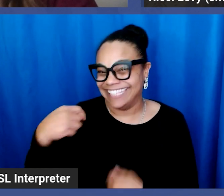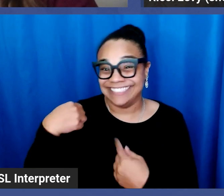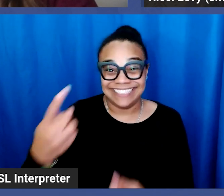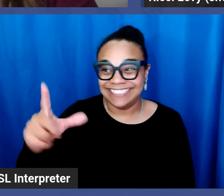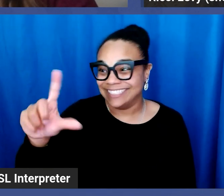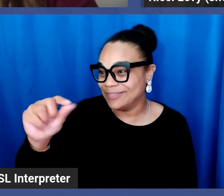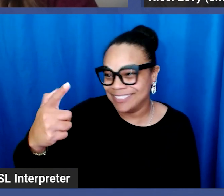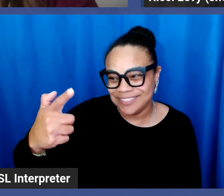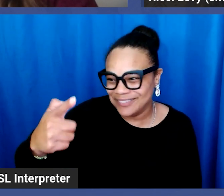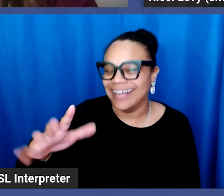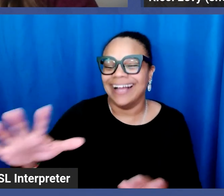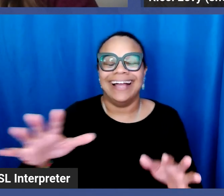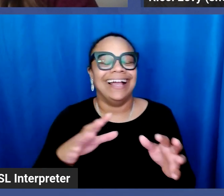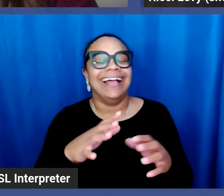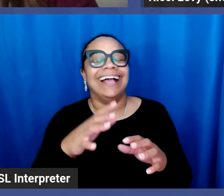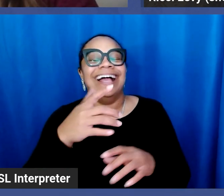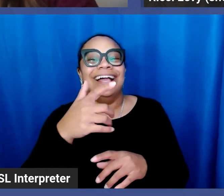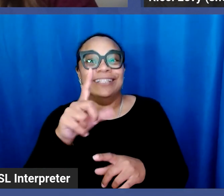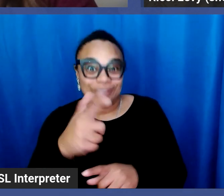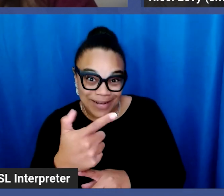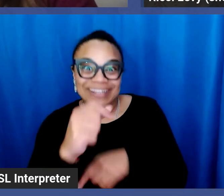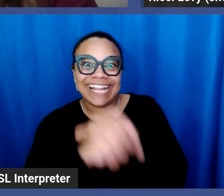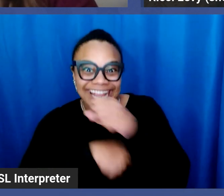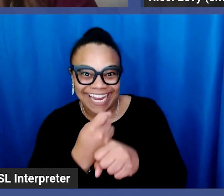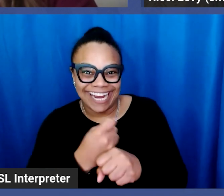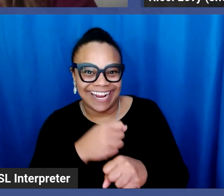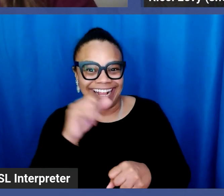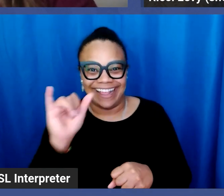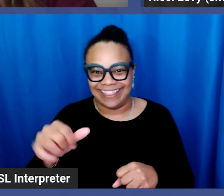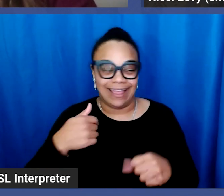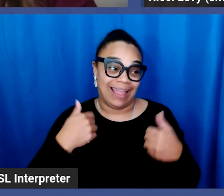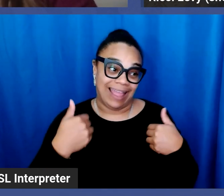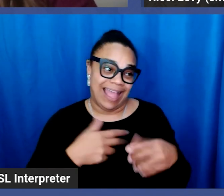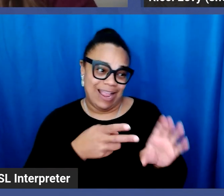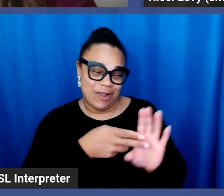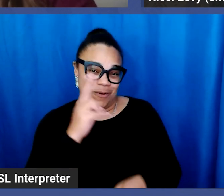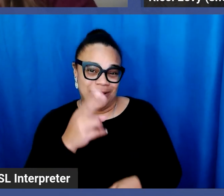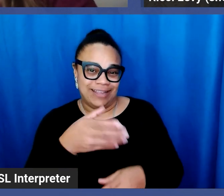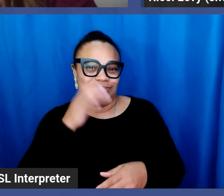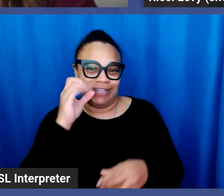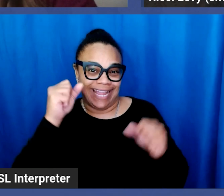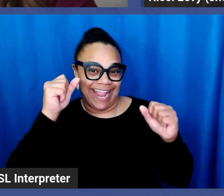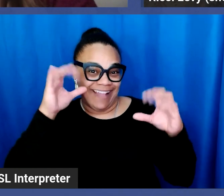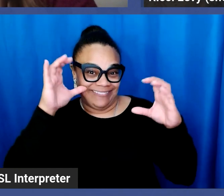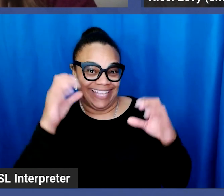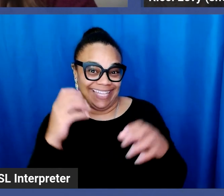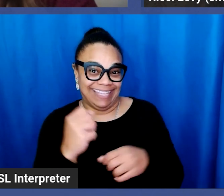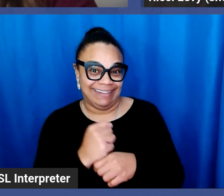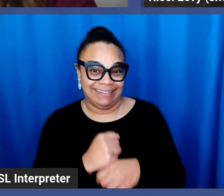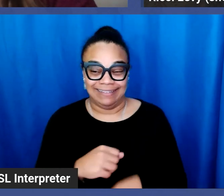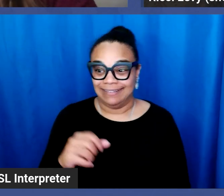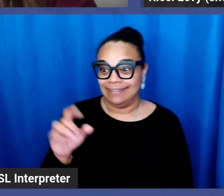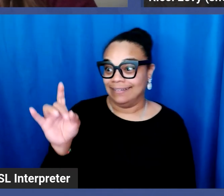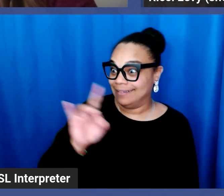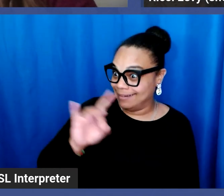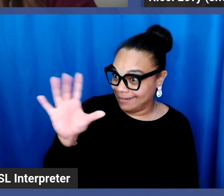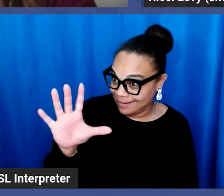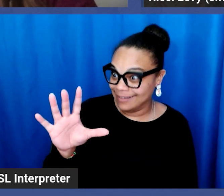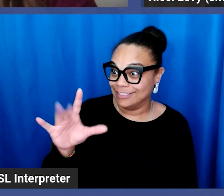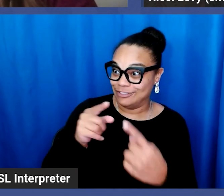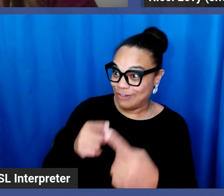Yes, I've given up caffeine. So Oof, that's talk about a real struggle. I